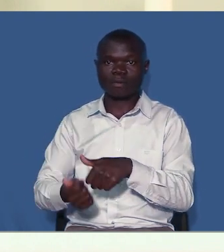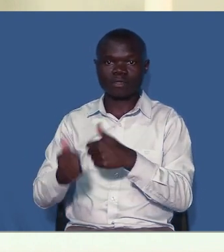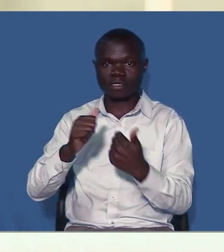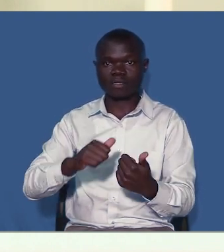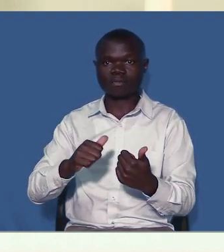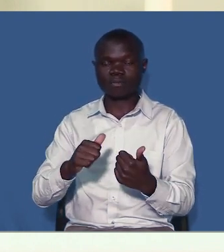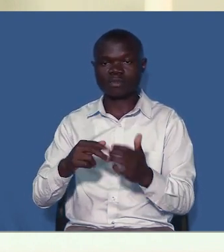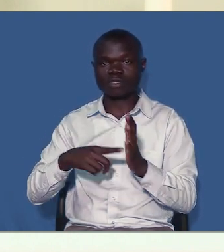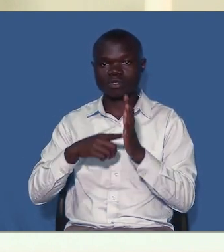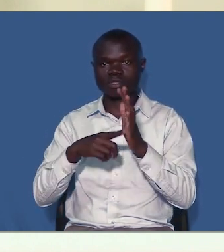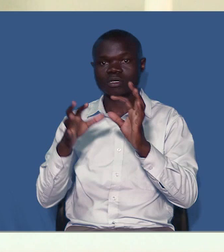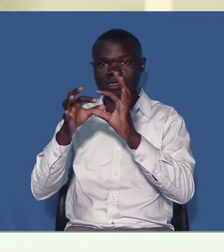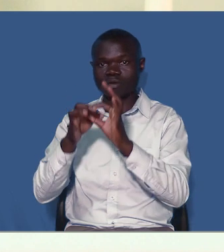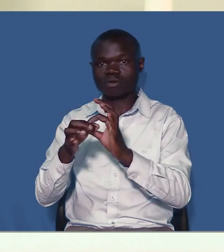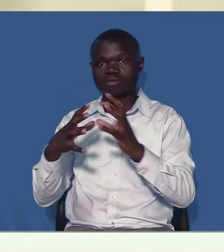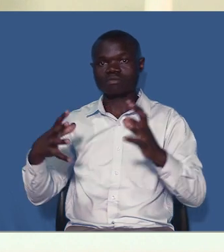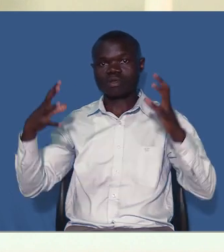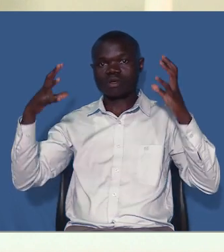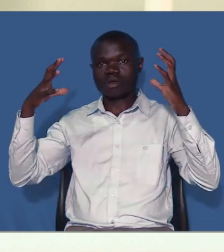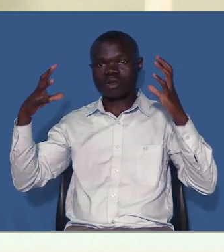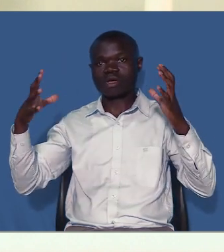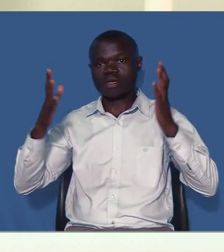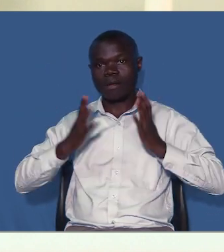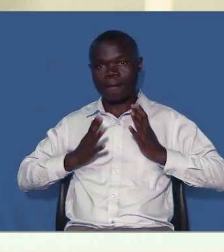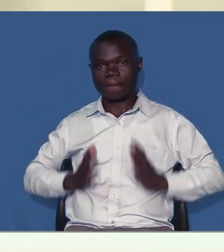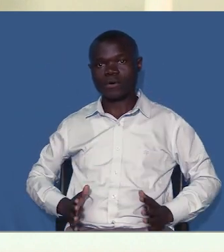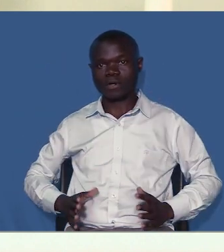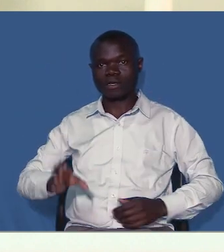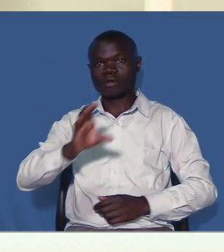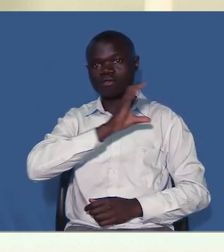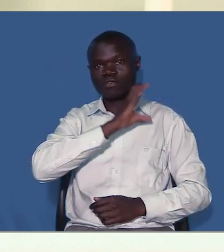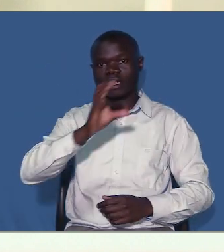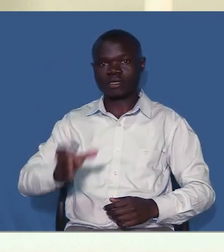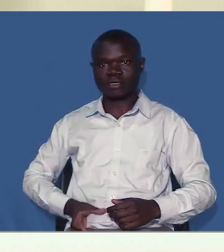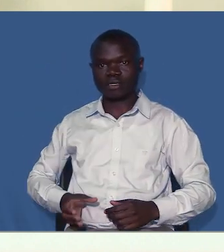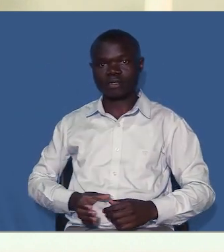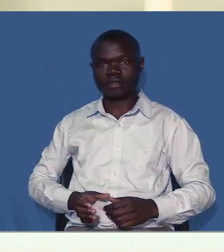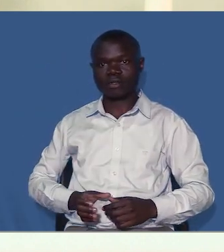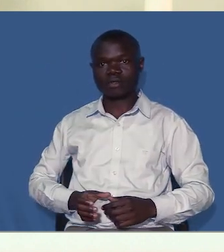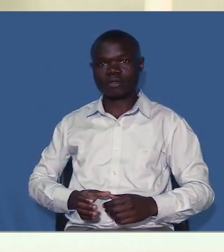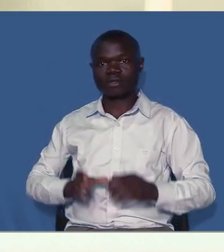body of Christ and the commitment to support and encourage each other.